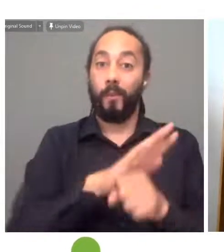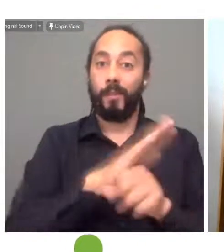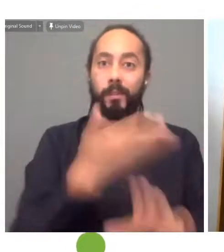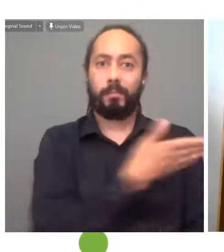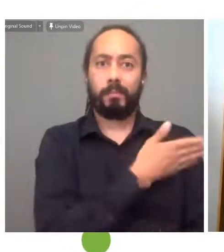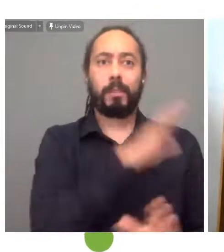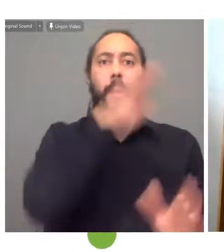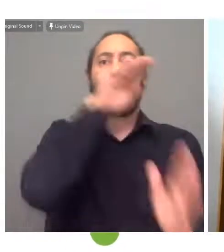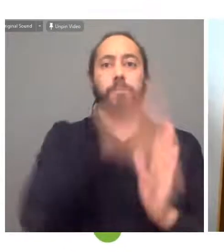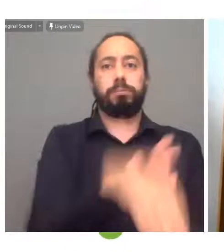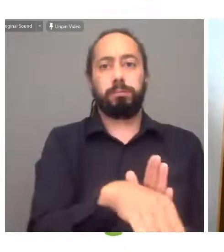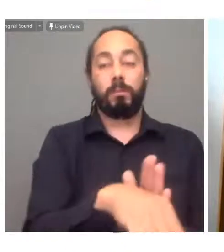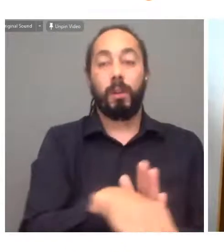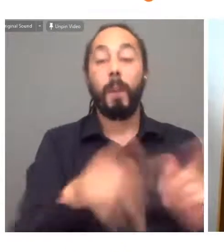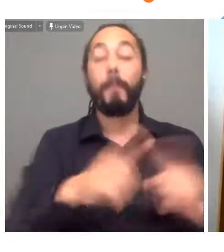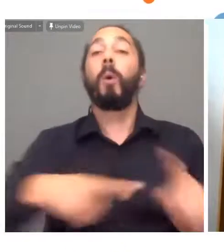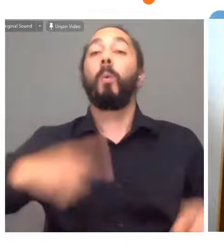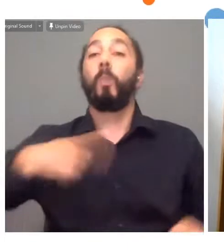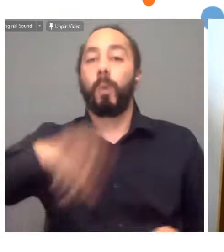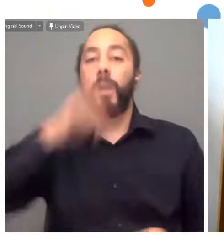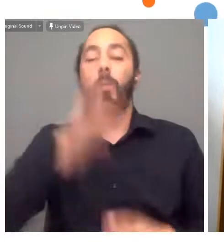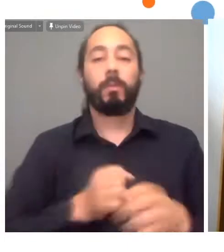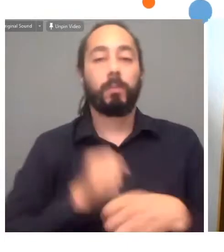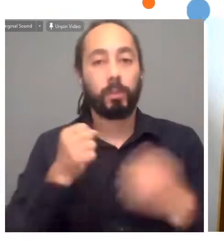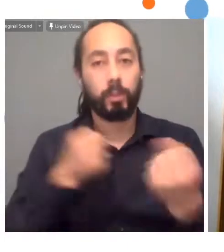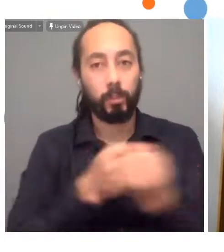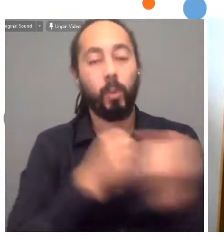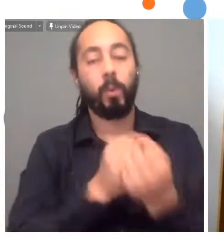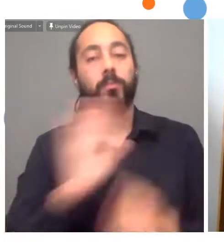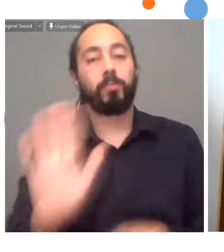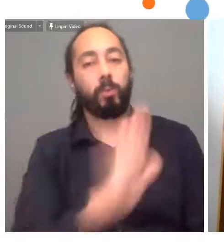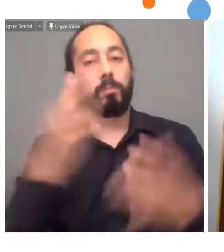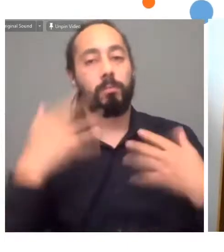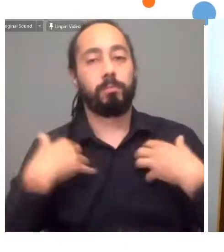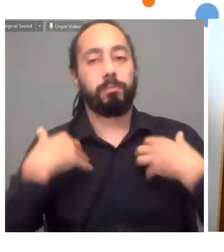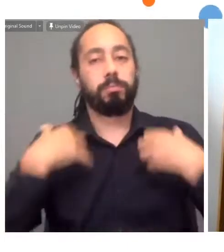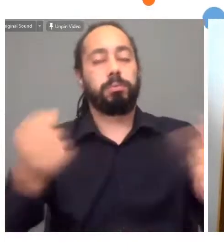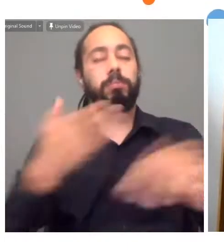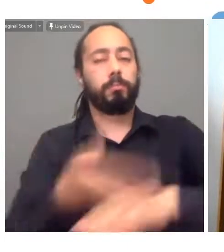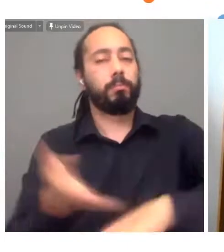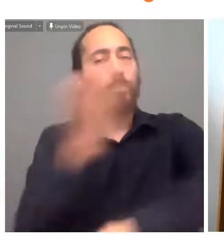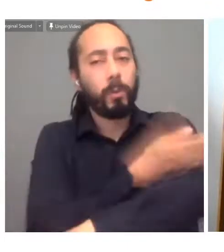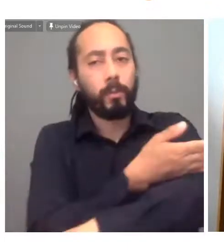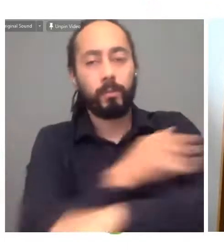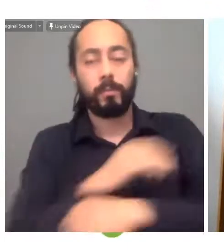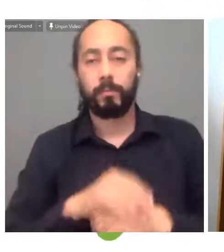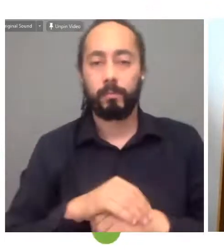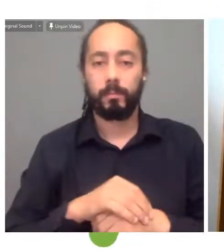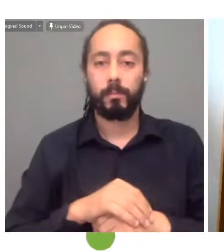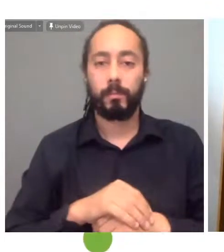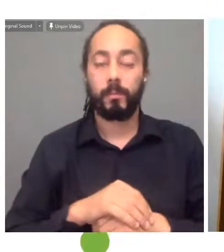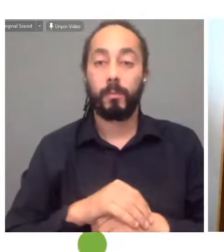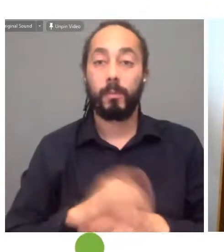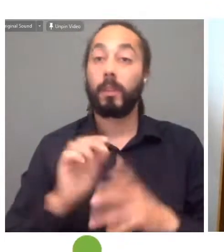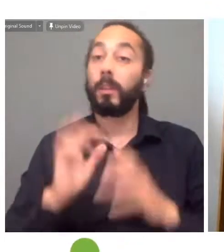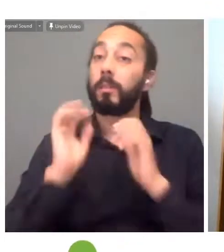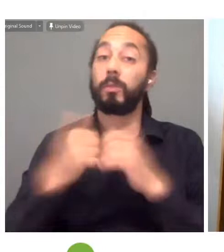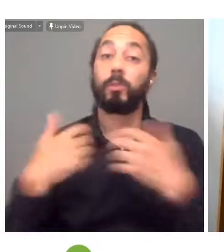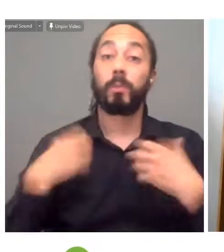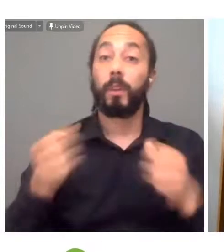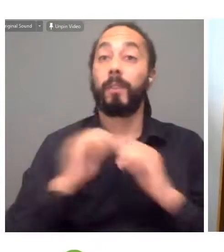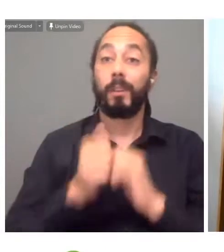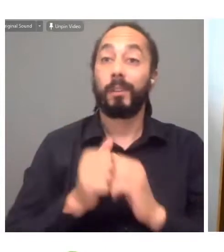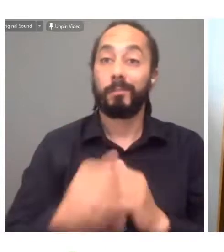and we will. But for all of us to recover, we just can't go back to what we had before. Too much has